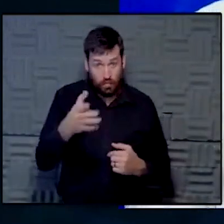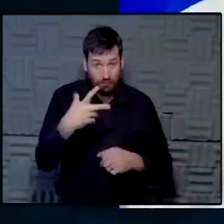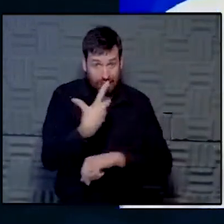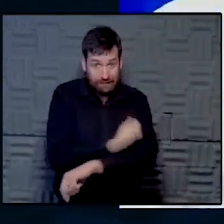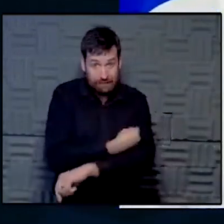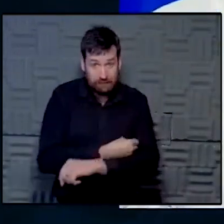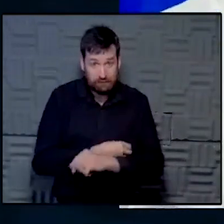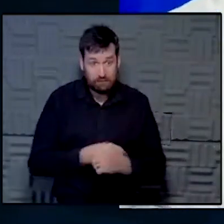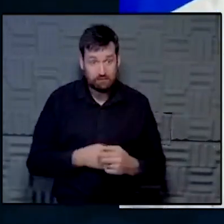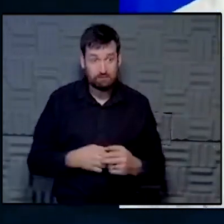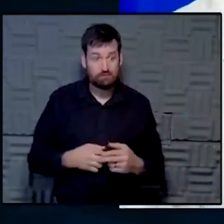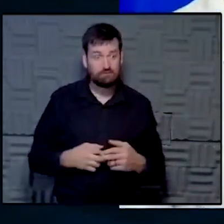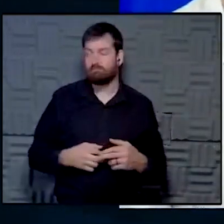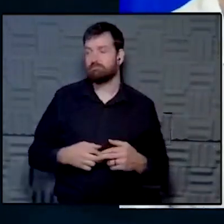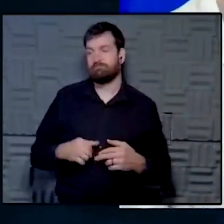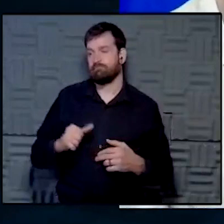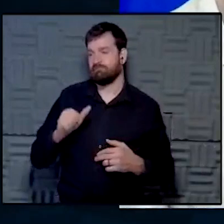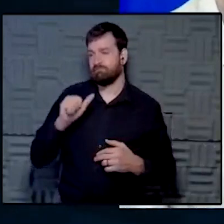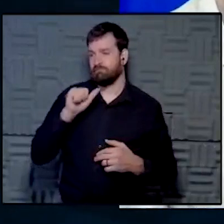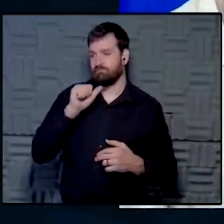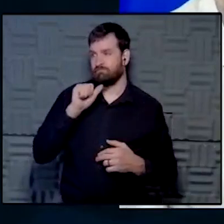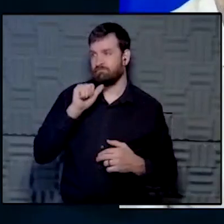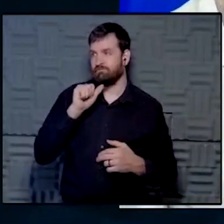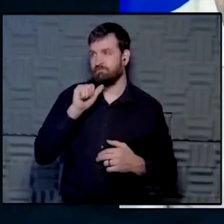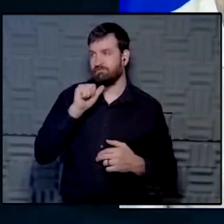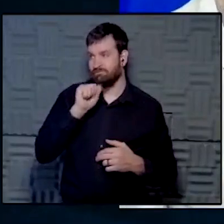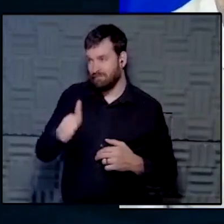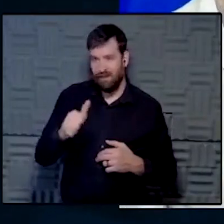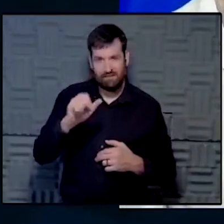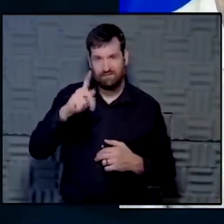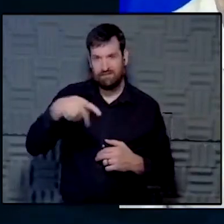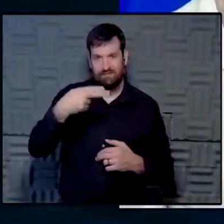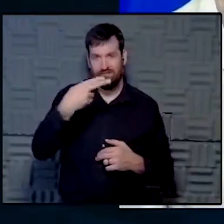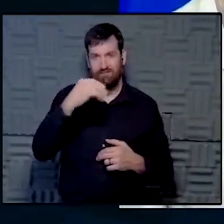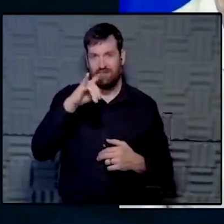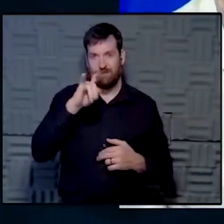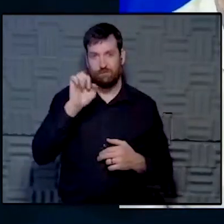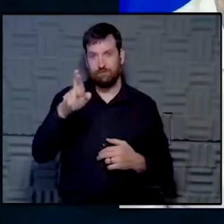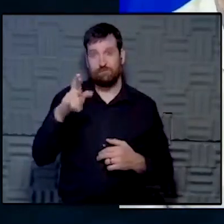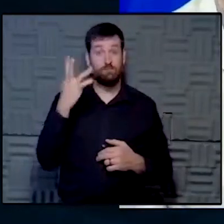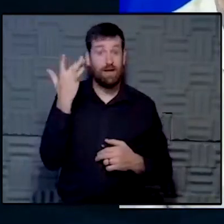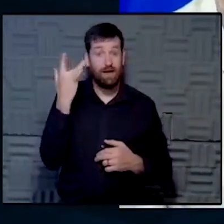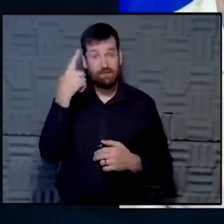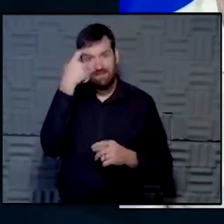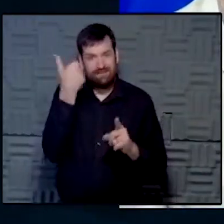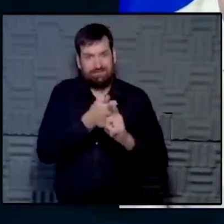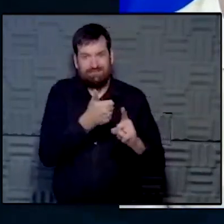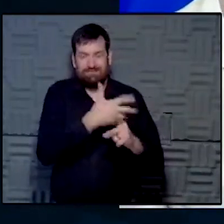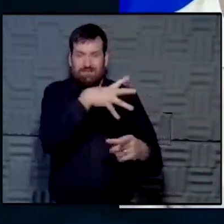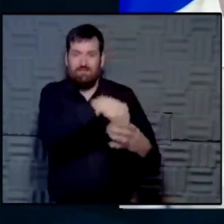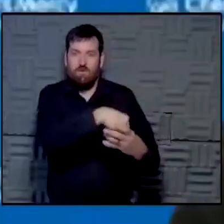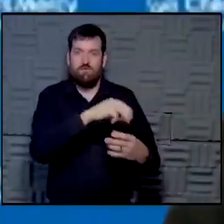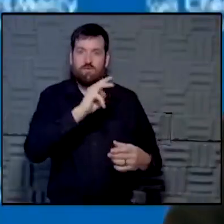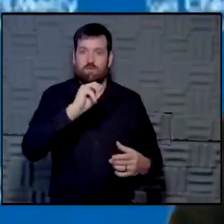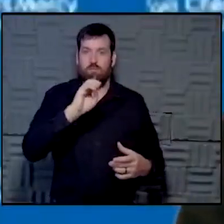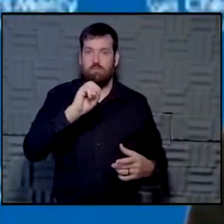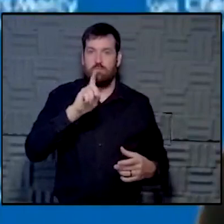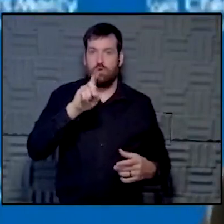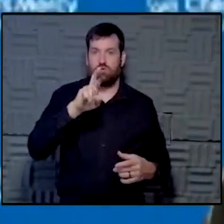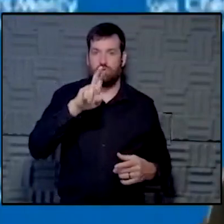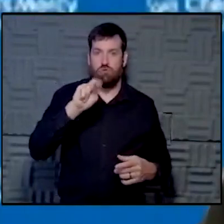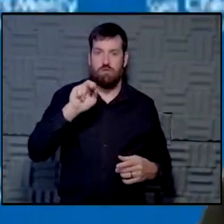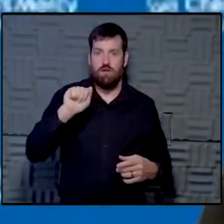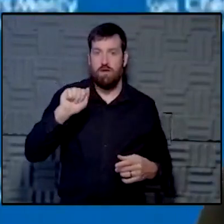vaccinated? She's not going to get the Pfizer vaccine because she's in a Moderna clinical trial. And she actually